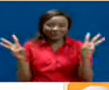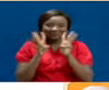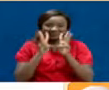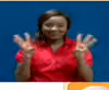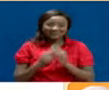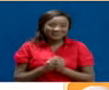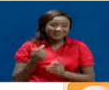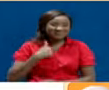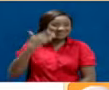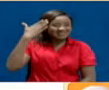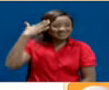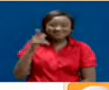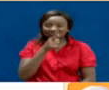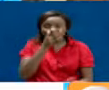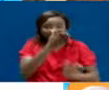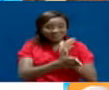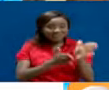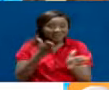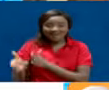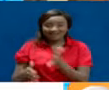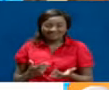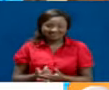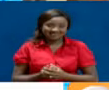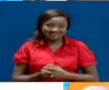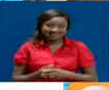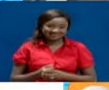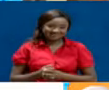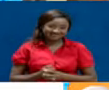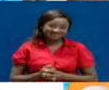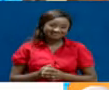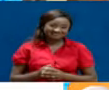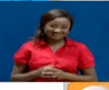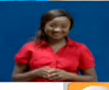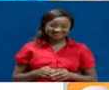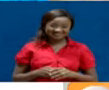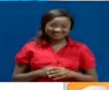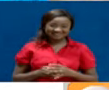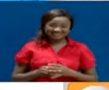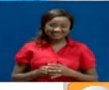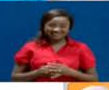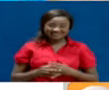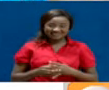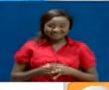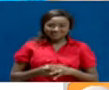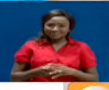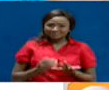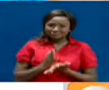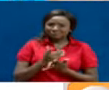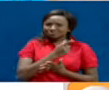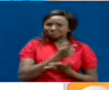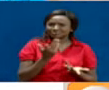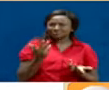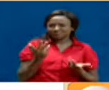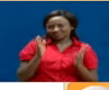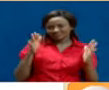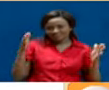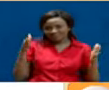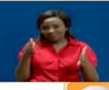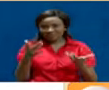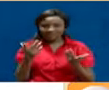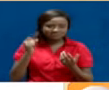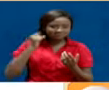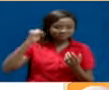they were doing. I didn't know they were actually organizing a great party for me. A light moment that seamlessly directs the conversation